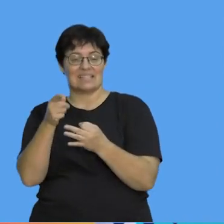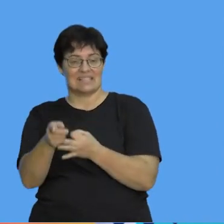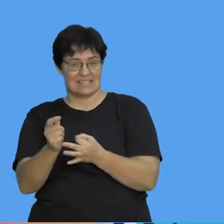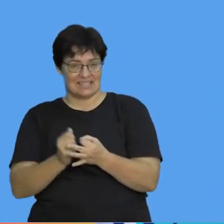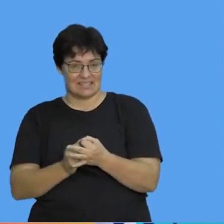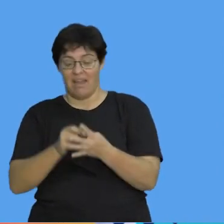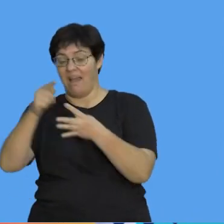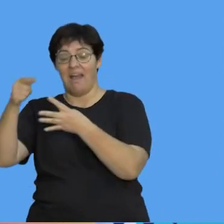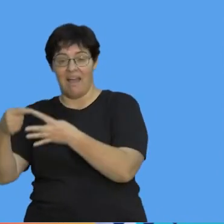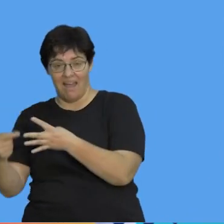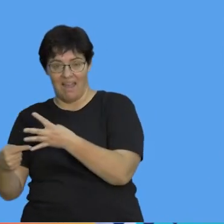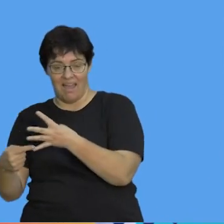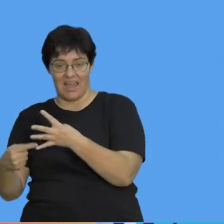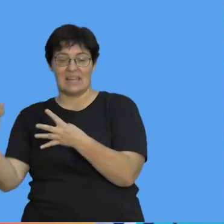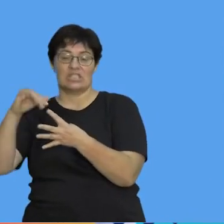Seeds.